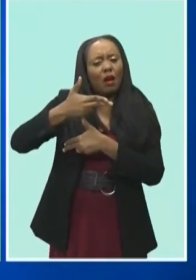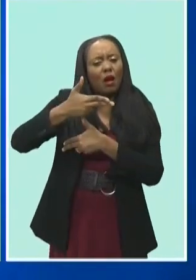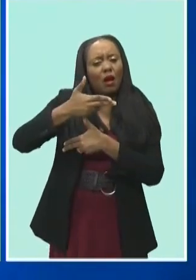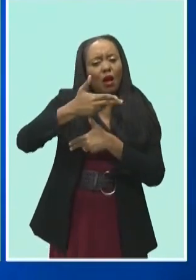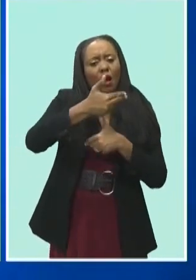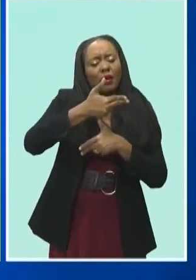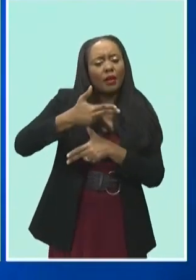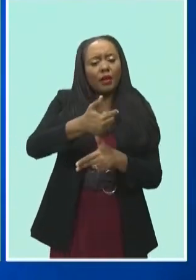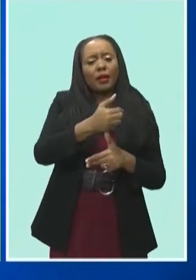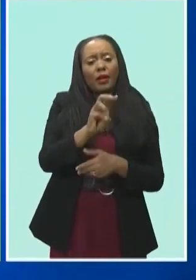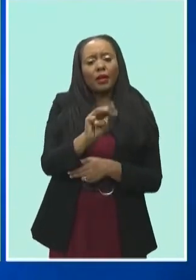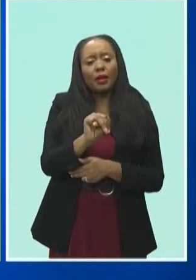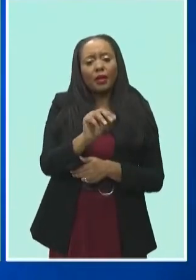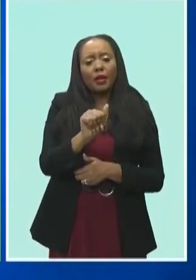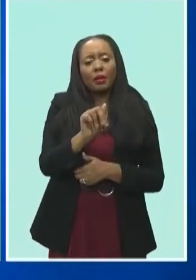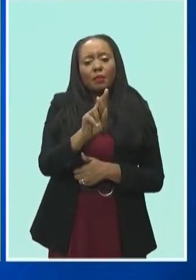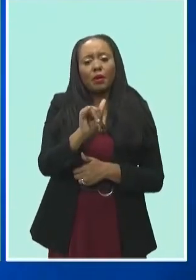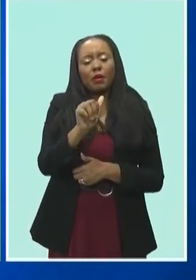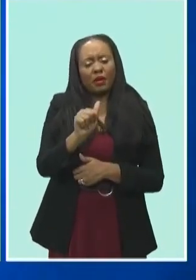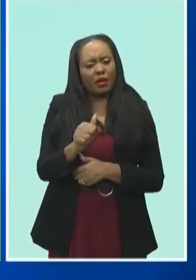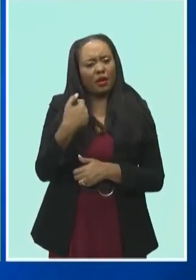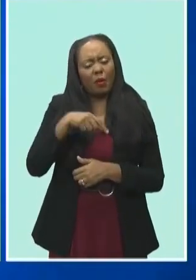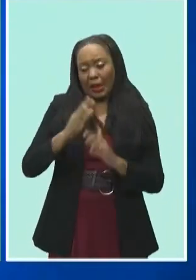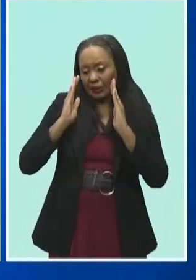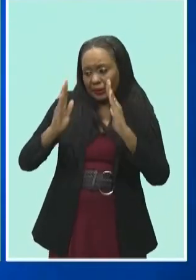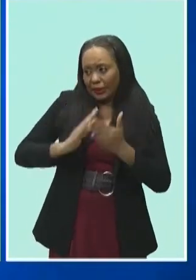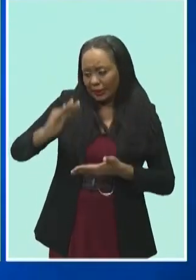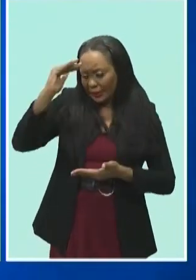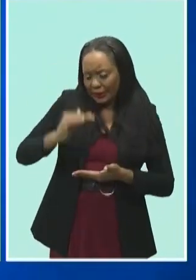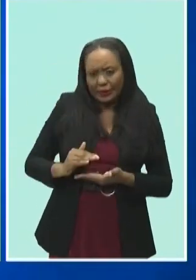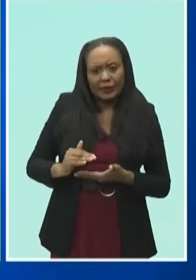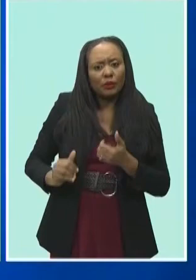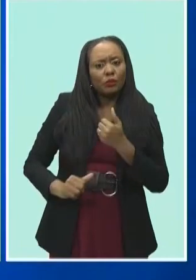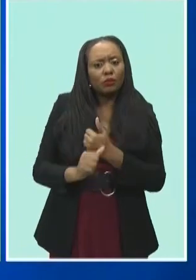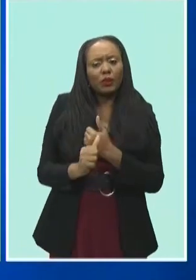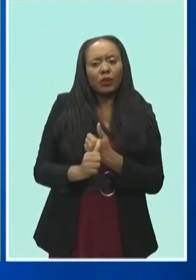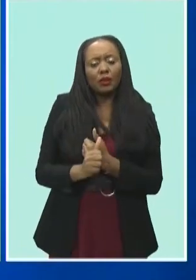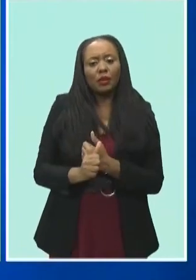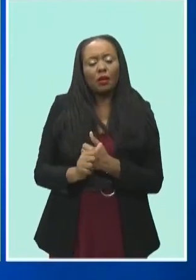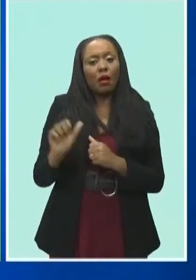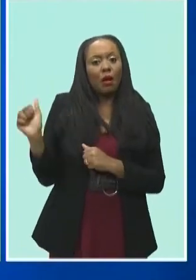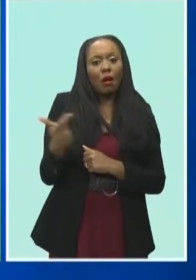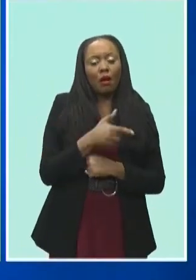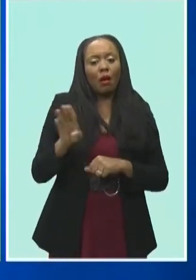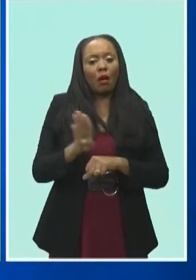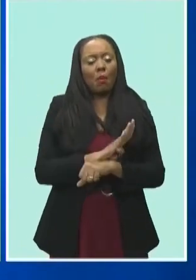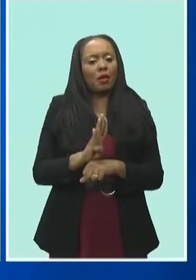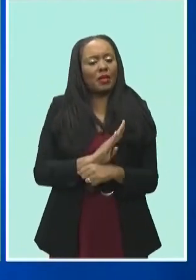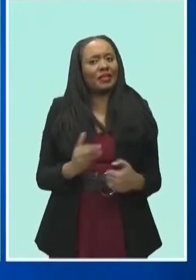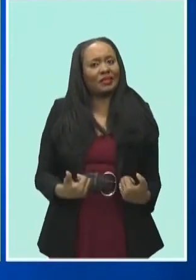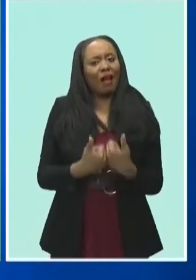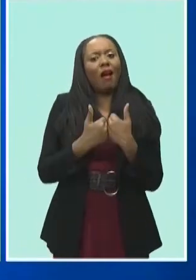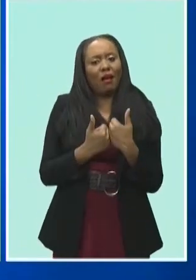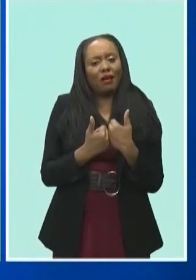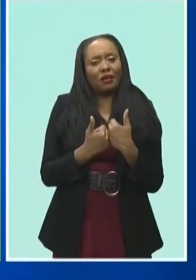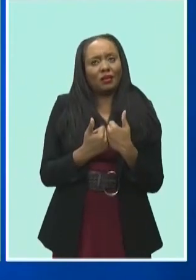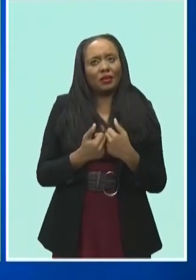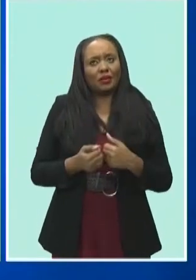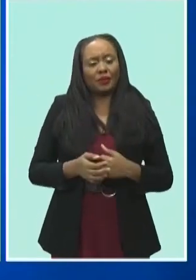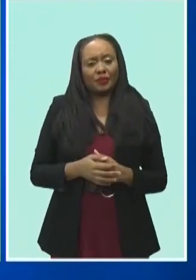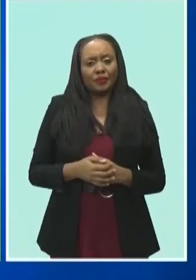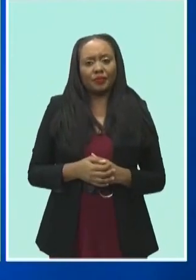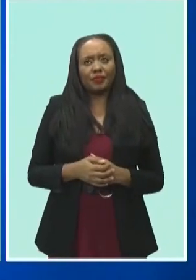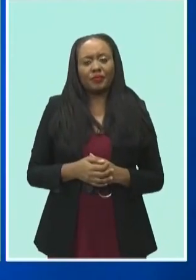special attention to disaster risk reduction. We know all our businesses faced challenges in the recent times. Fabian